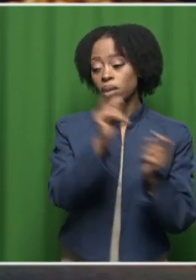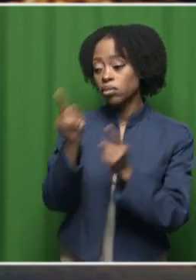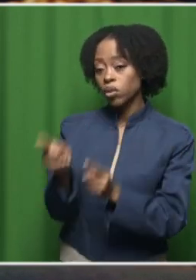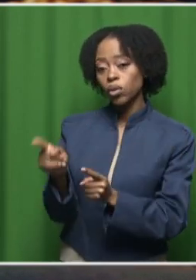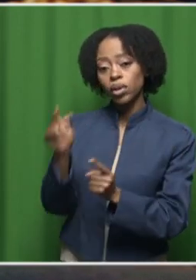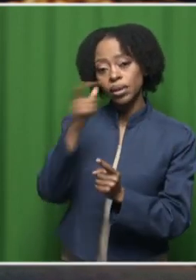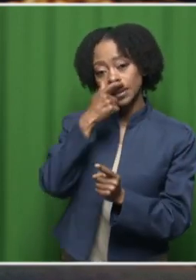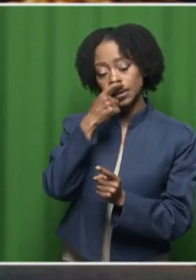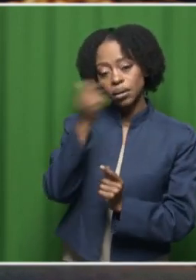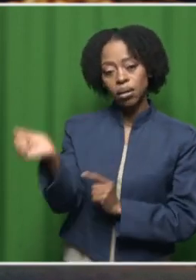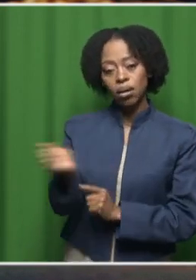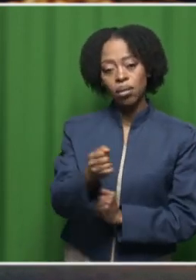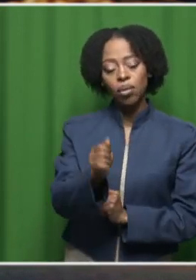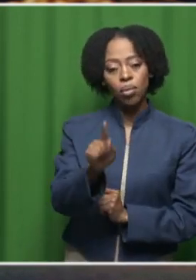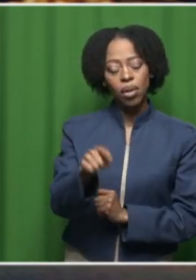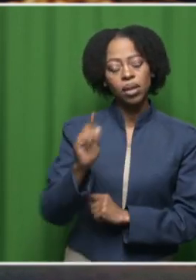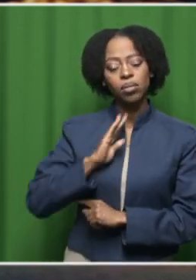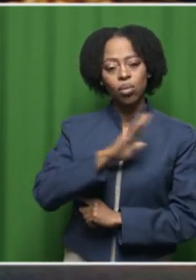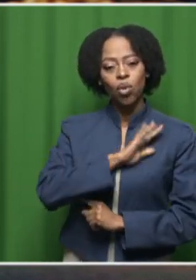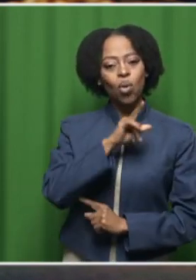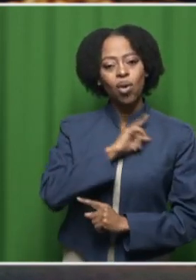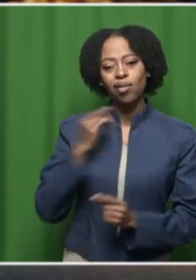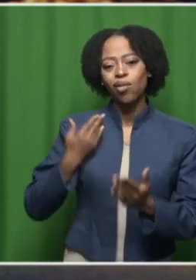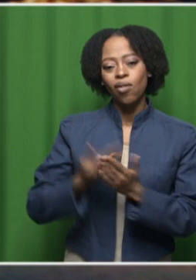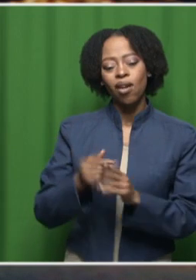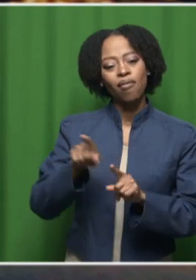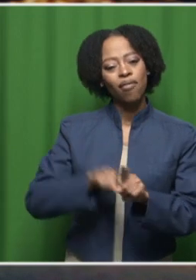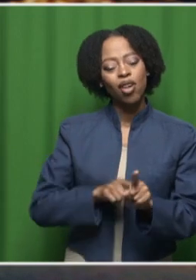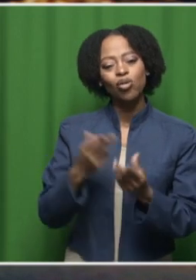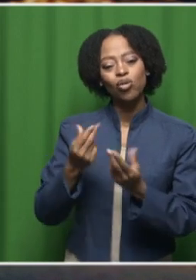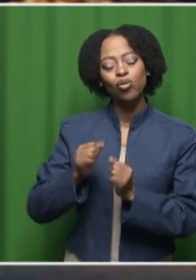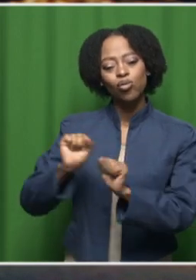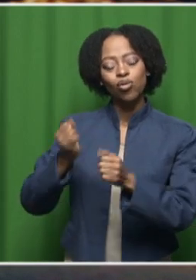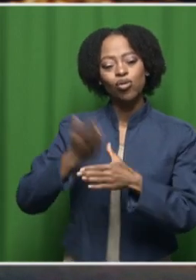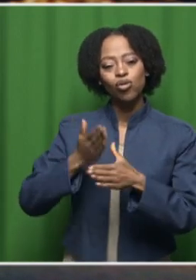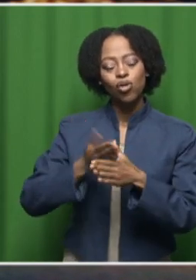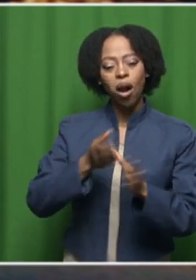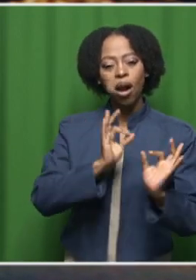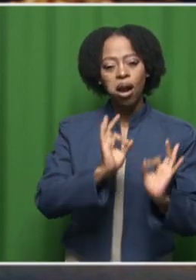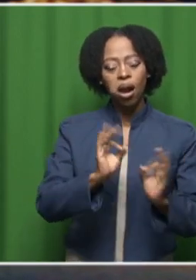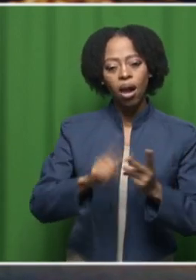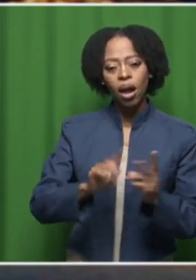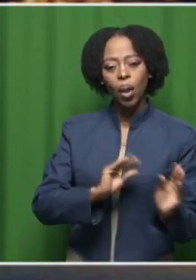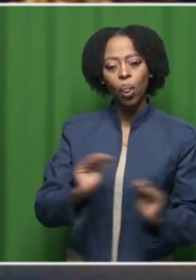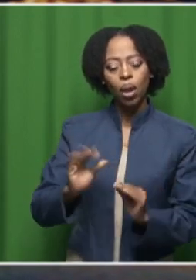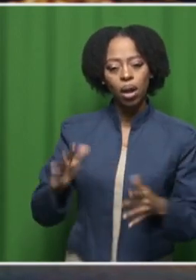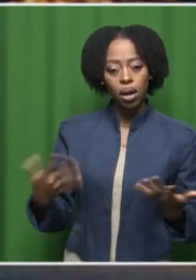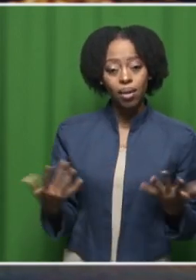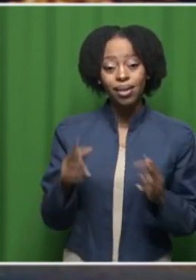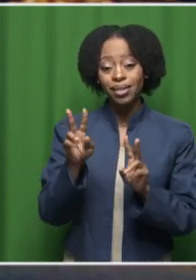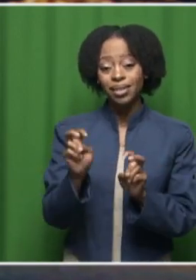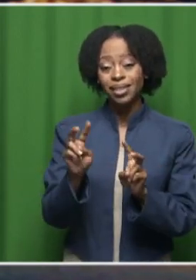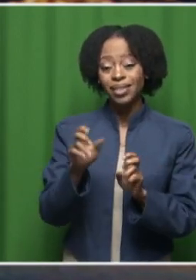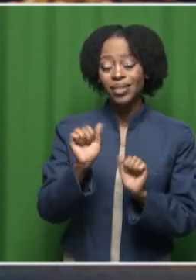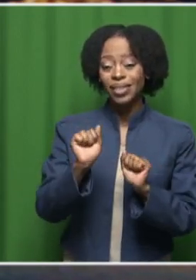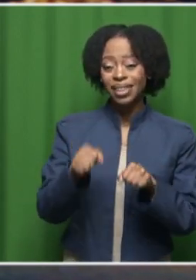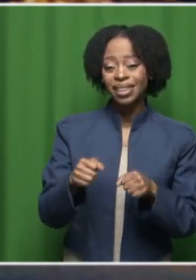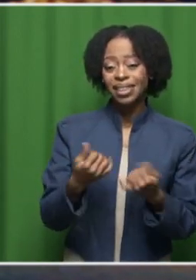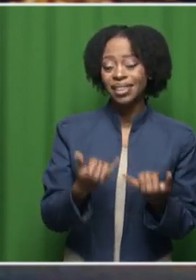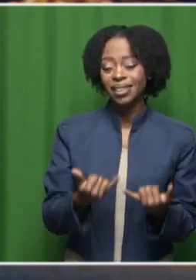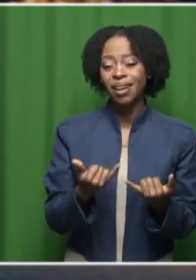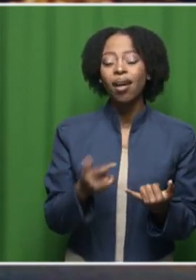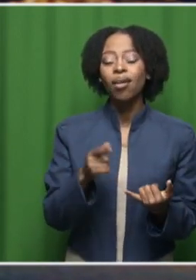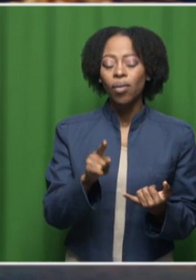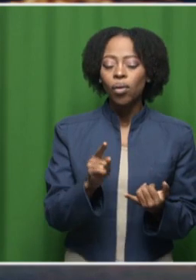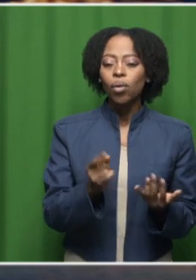Cyril Ramaphosa has failed to fulfill his obligation diligently and without delay. This matter, of course,